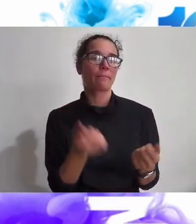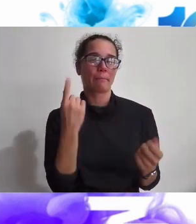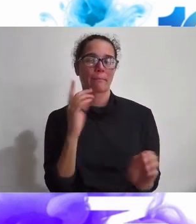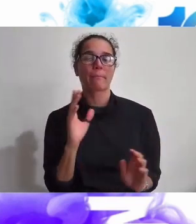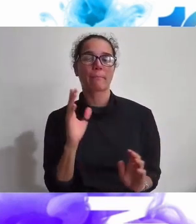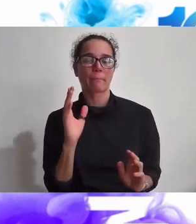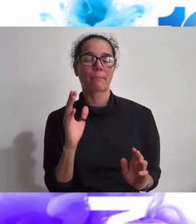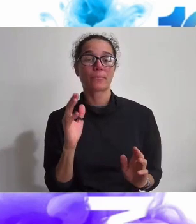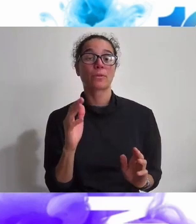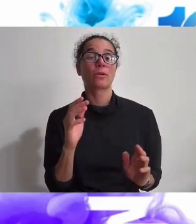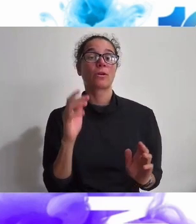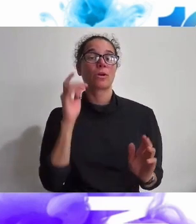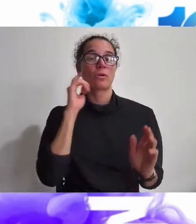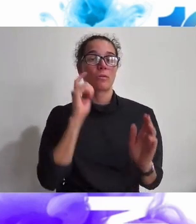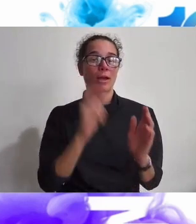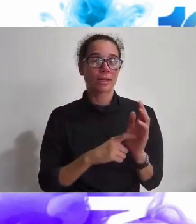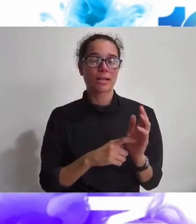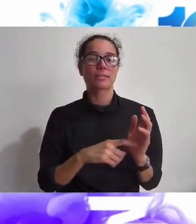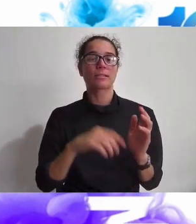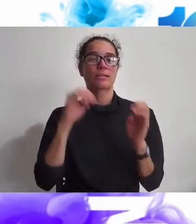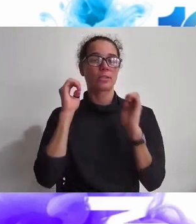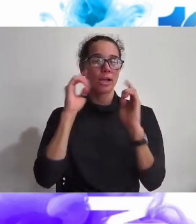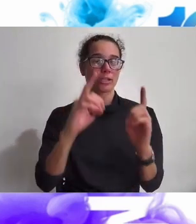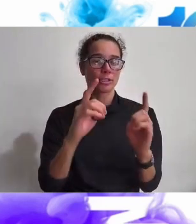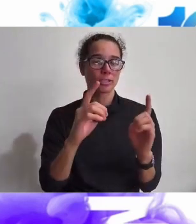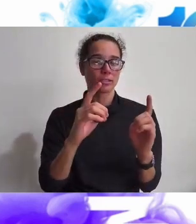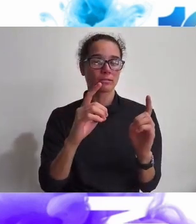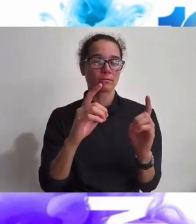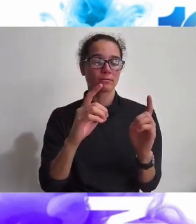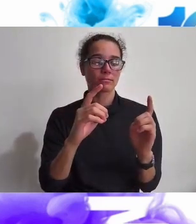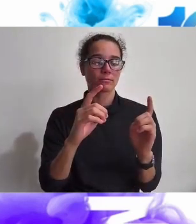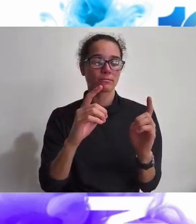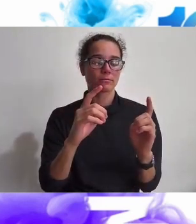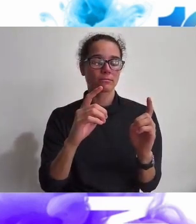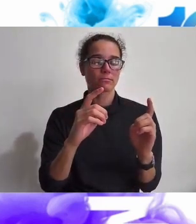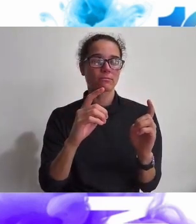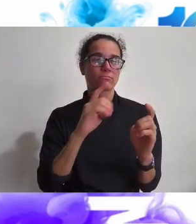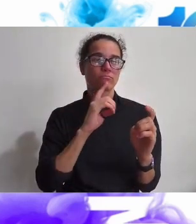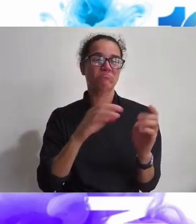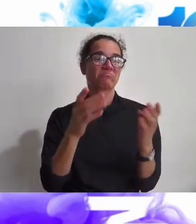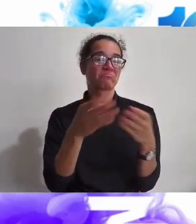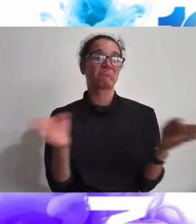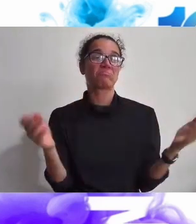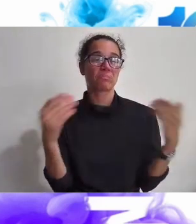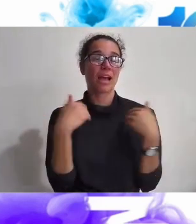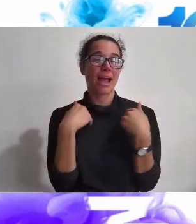And recognizing and educating and having the